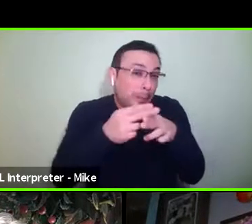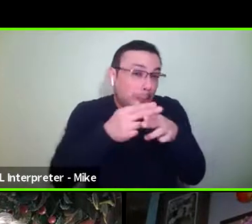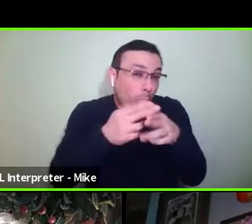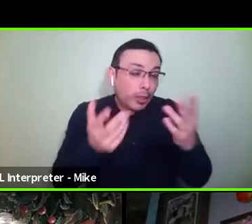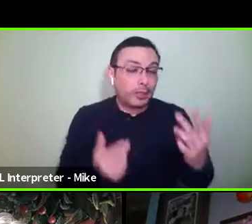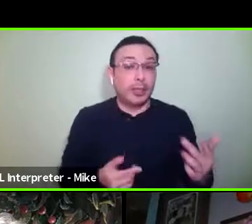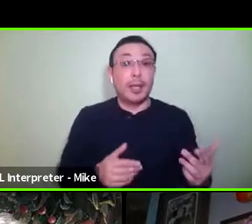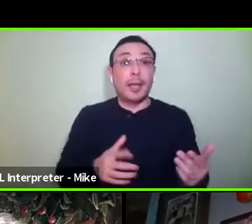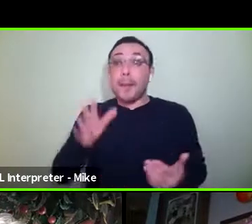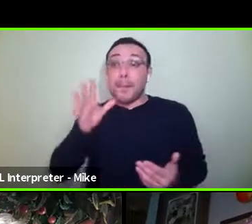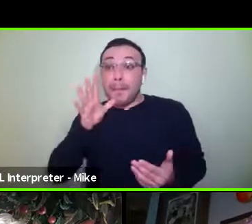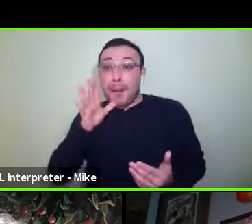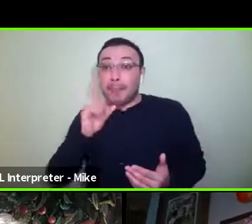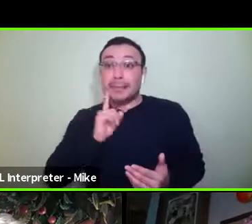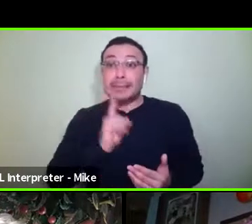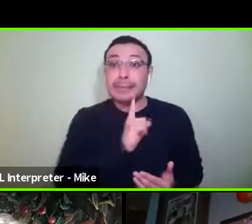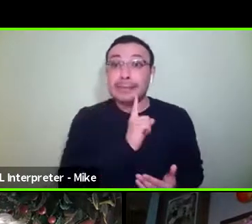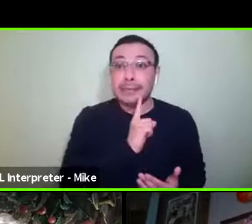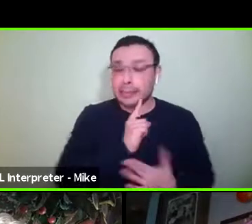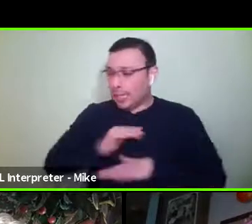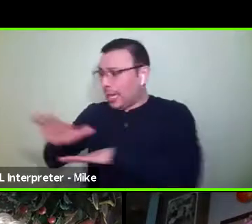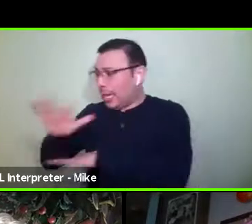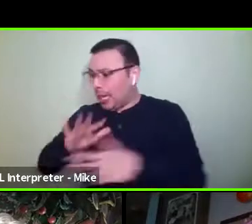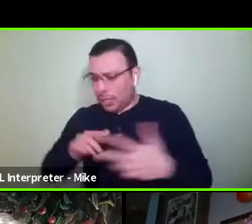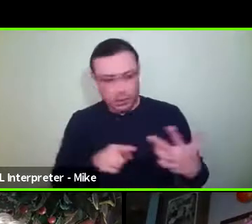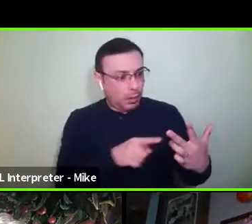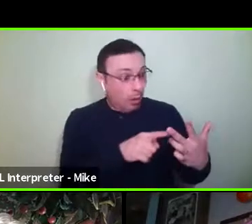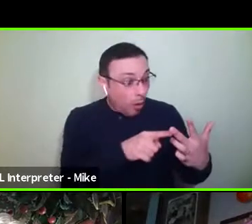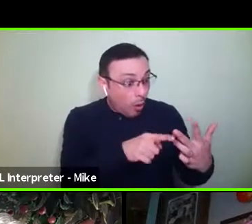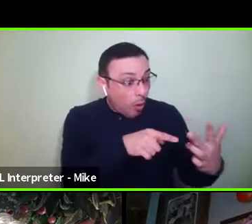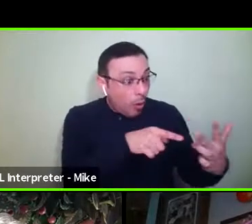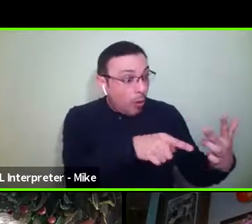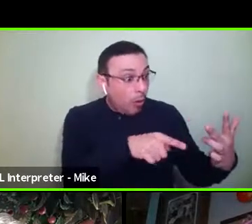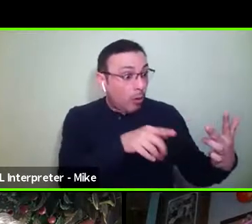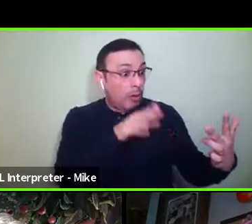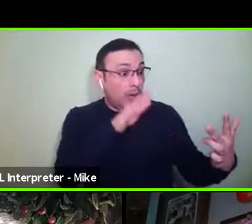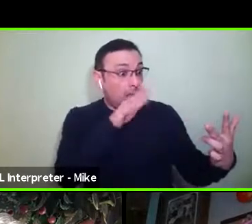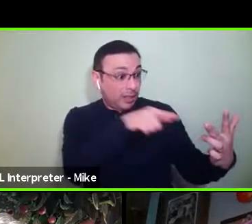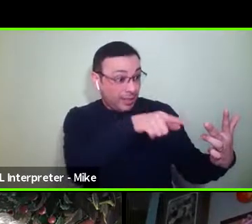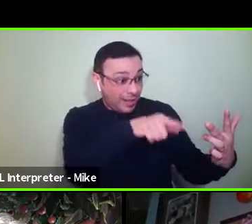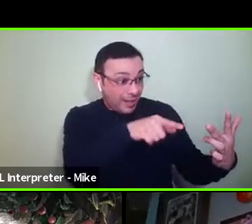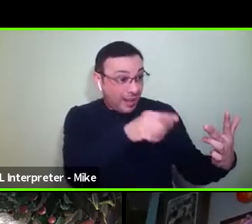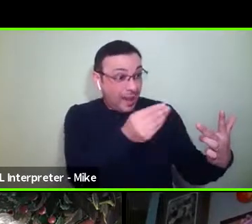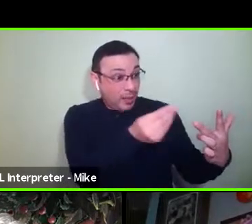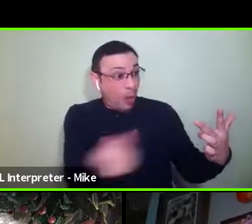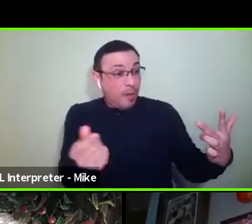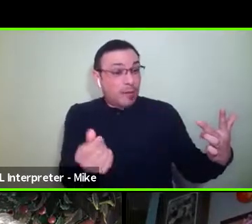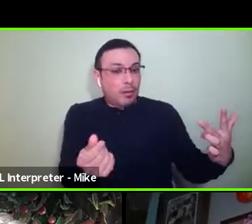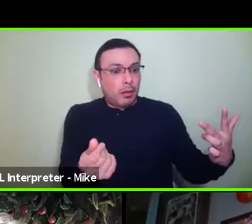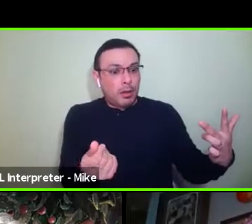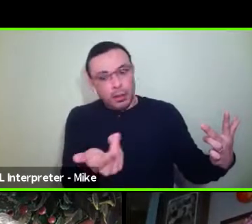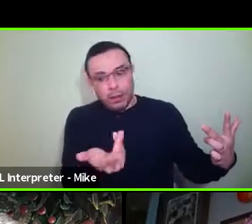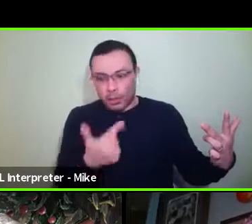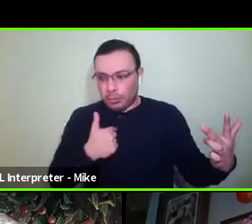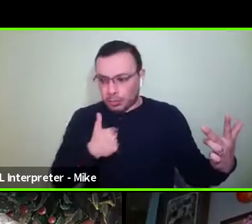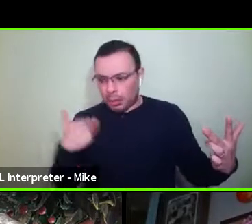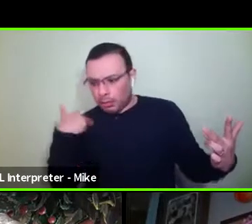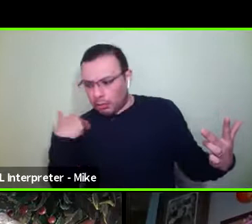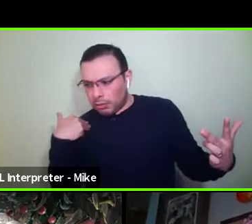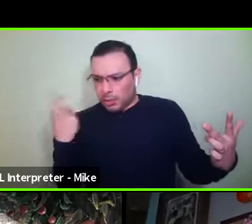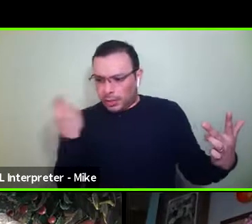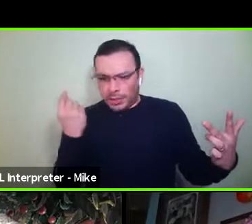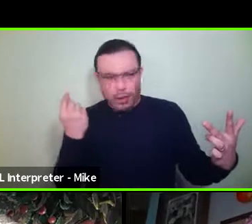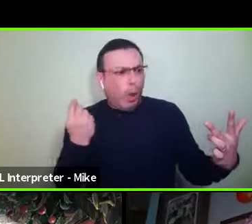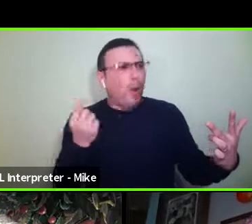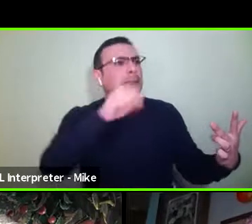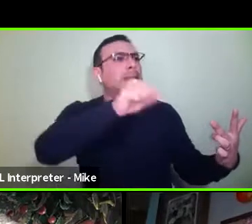be a inclination on the part of the parent to take that option. So I think that part of it